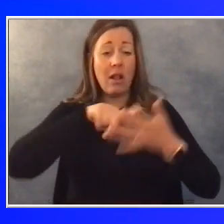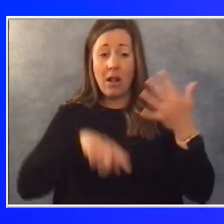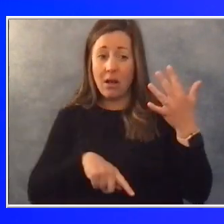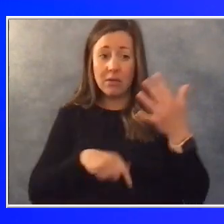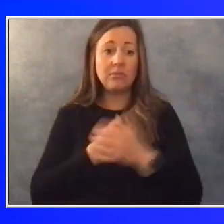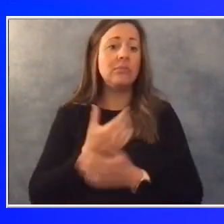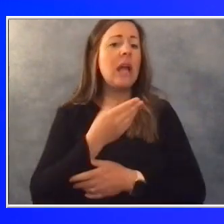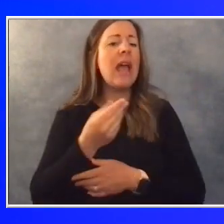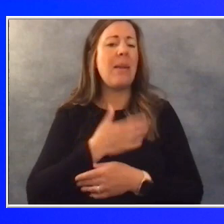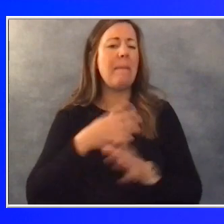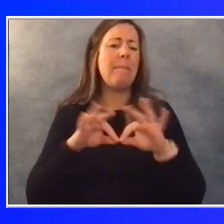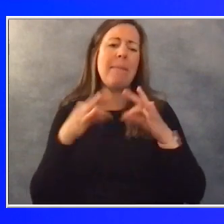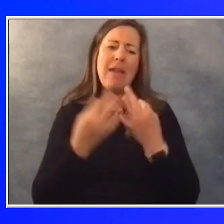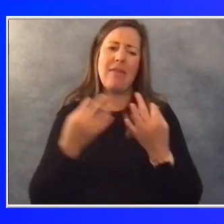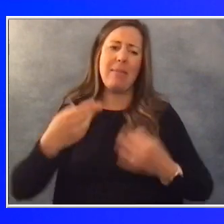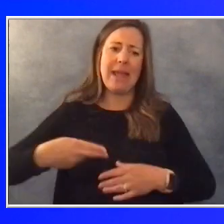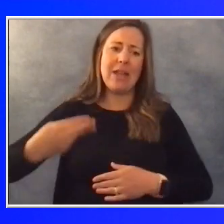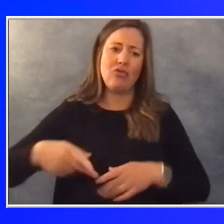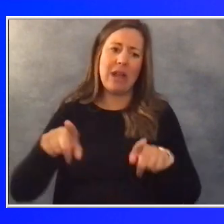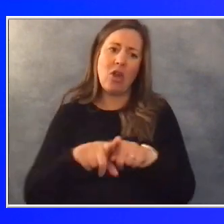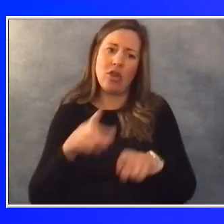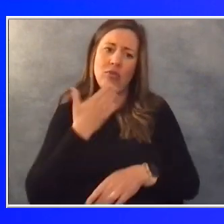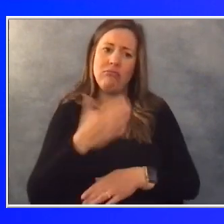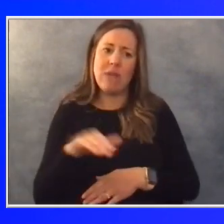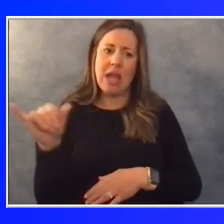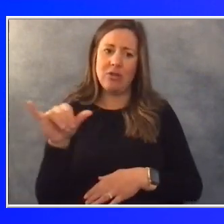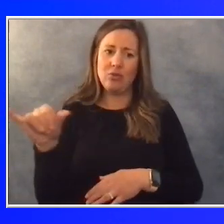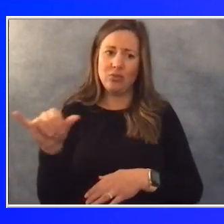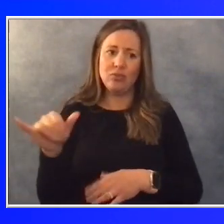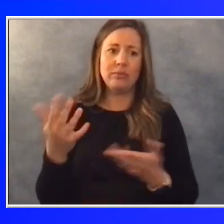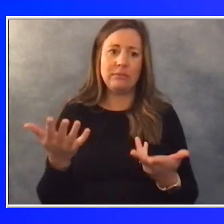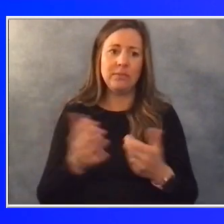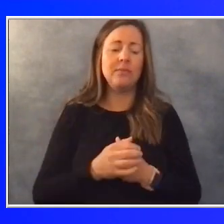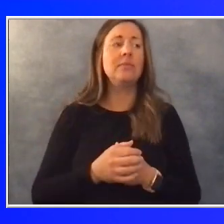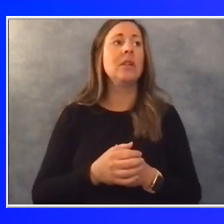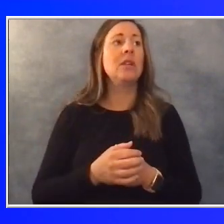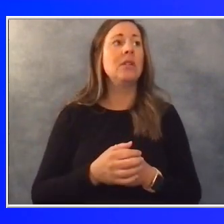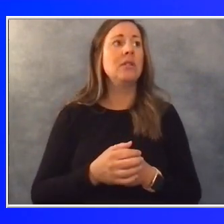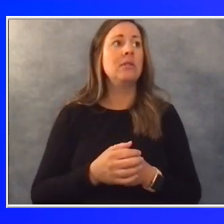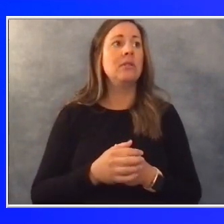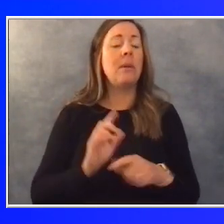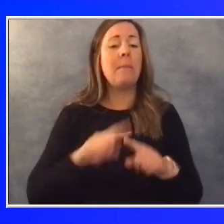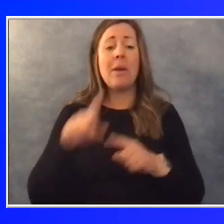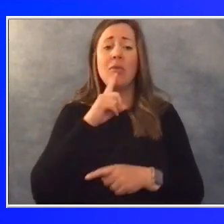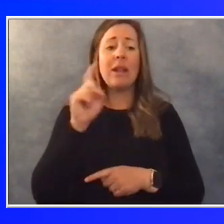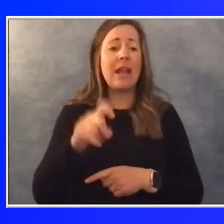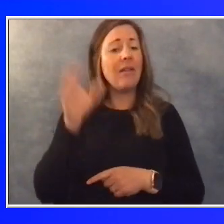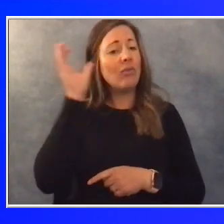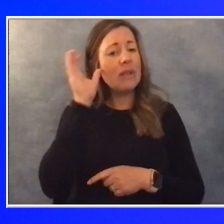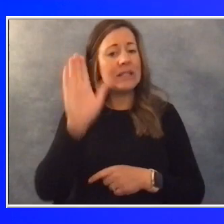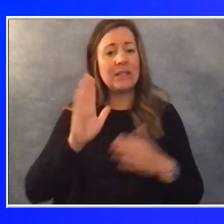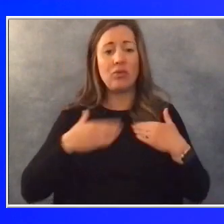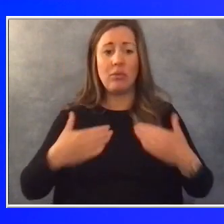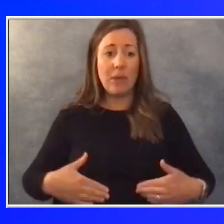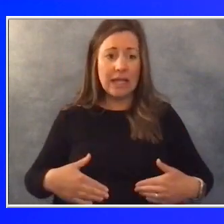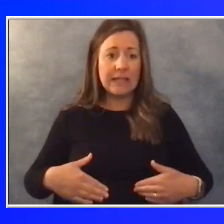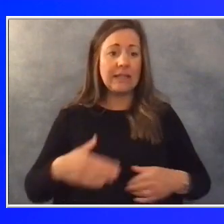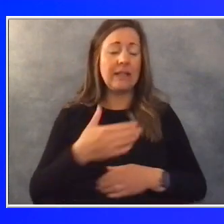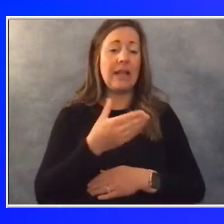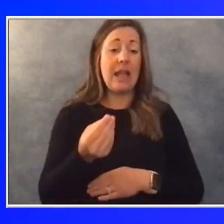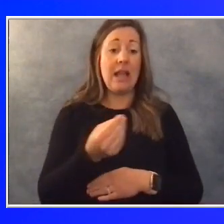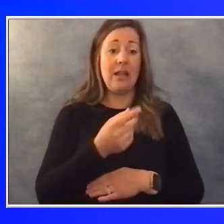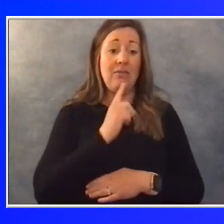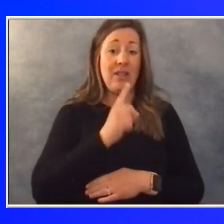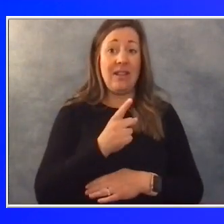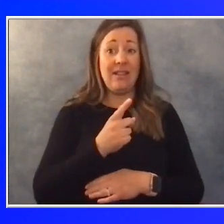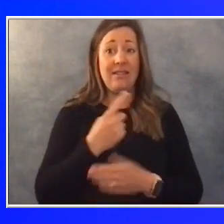family history was also pretty bad. But listen to your body. If things